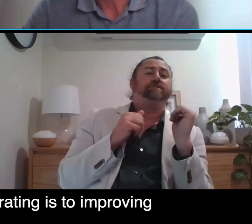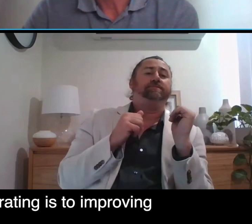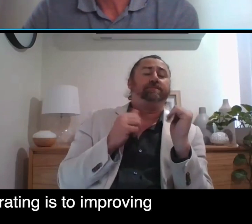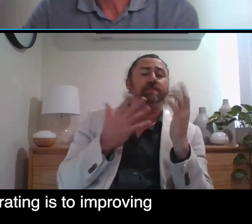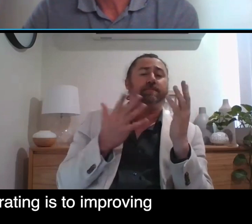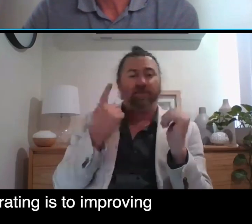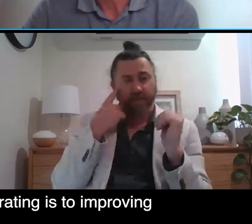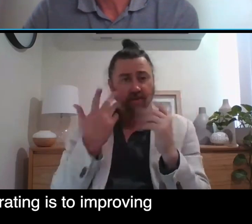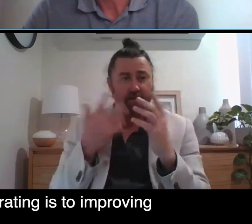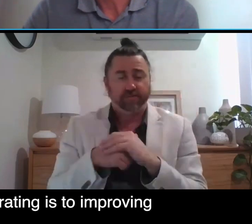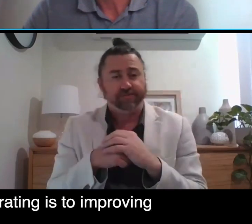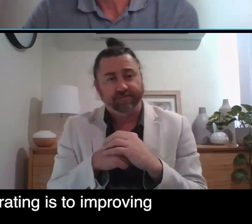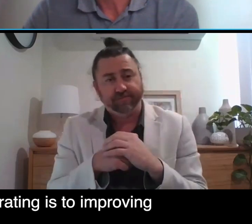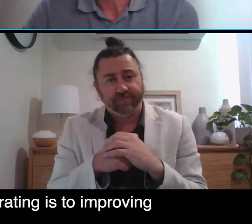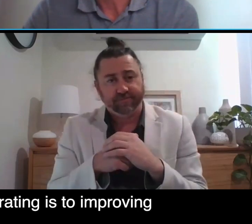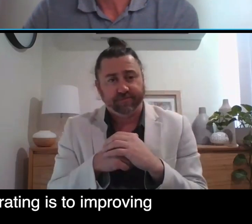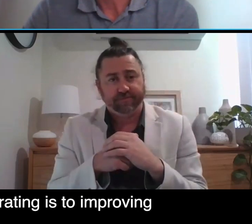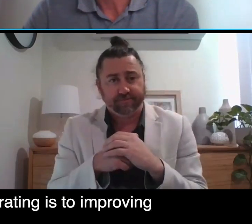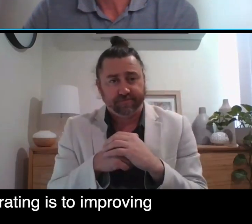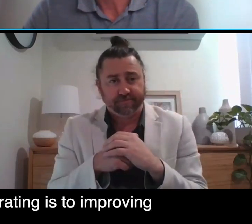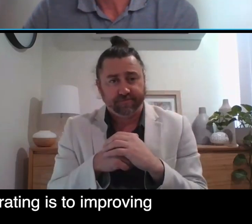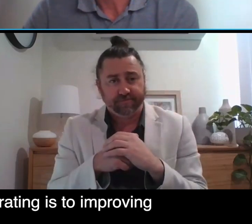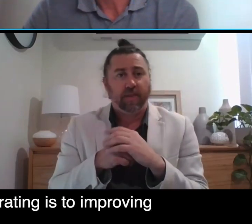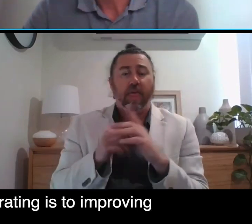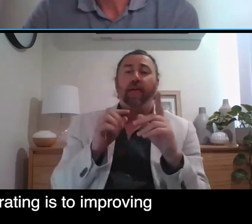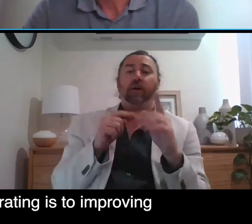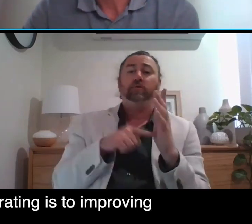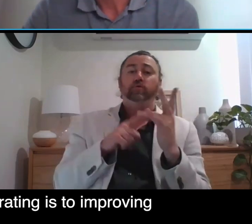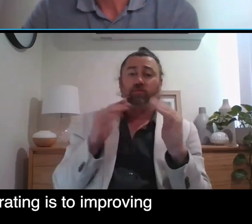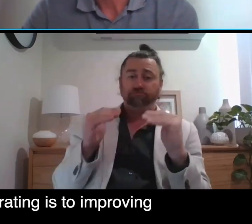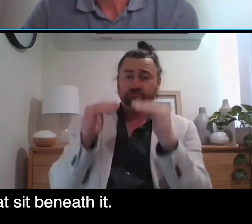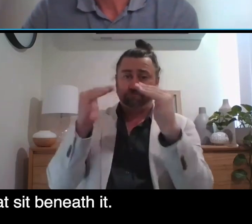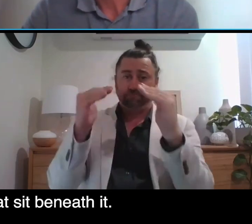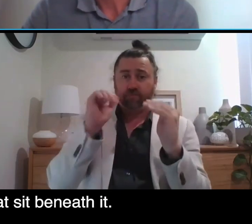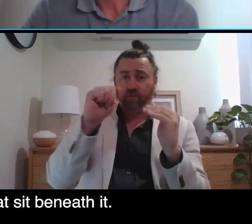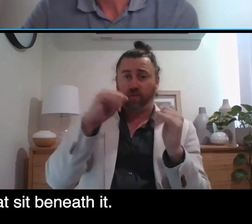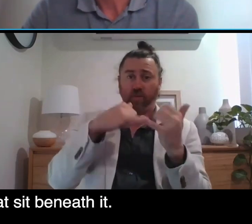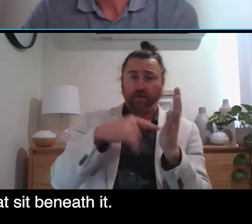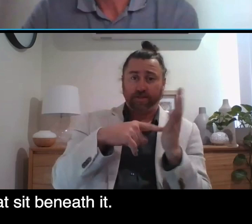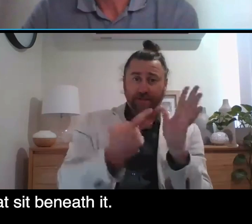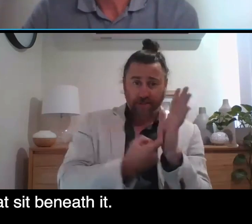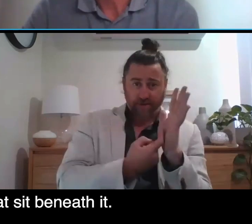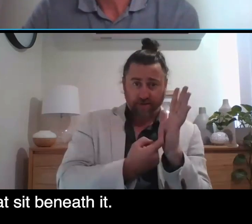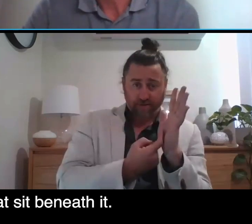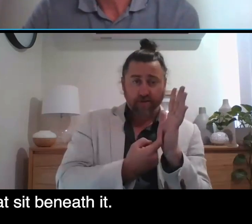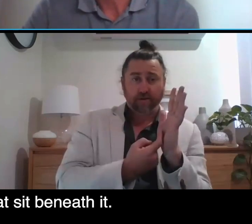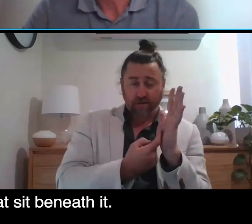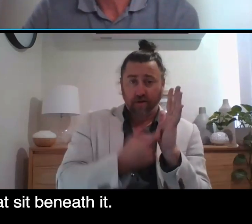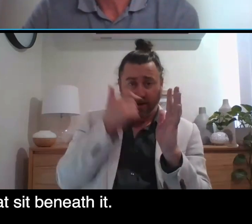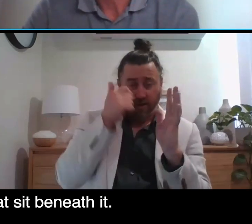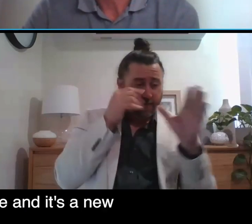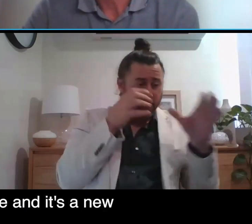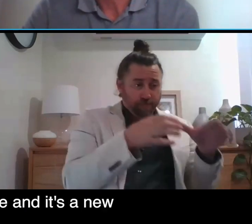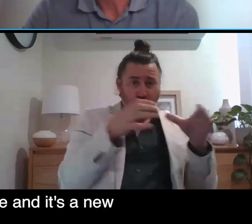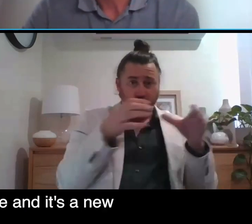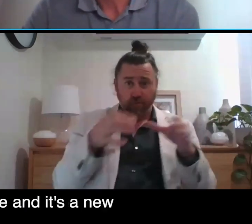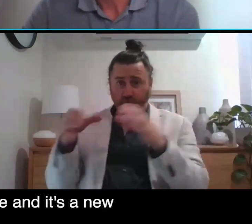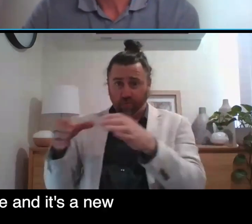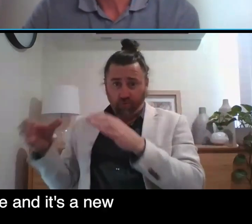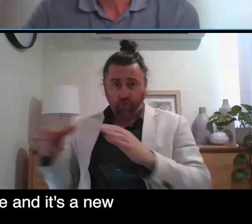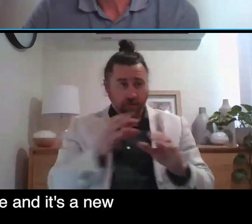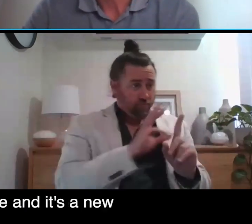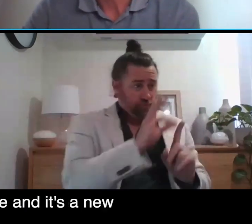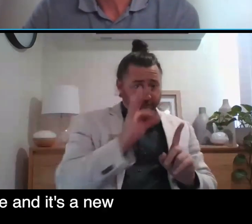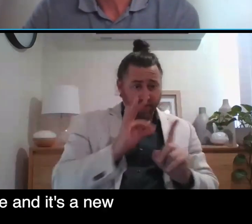I guess the key to improving a star rating is to improving each of the subcategories that sit beneath it. And